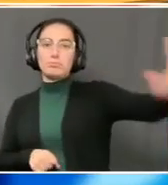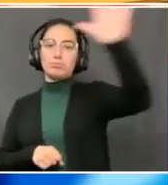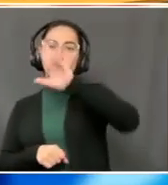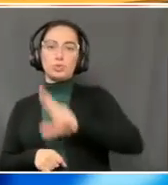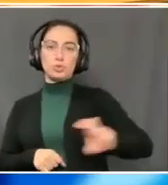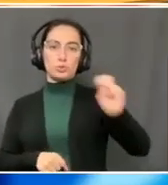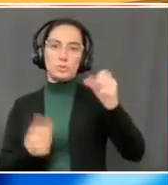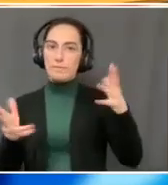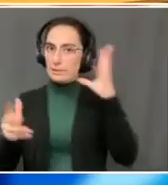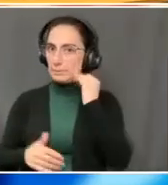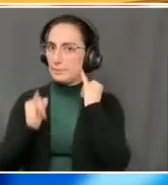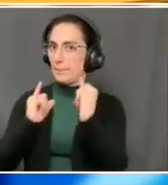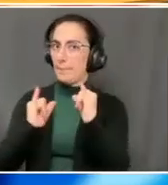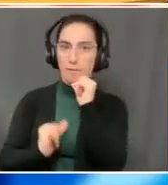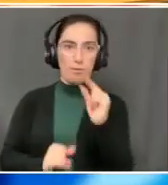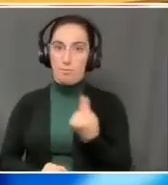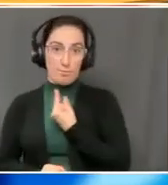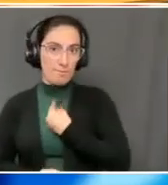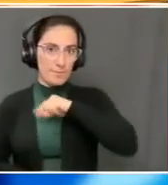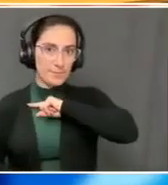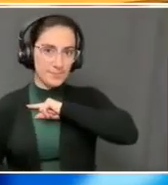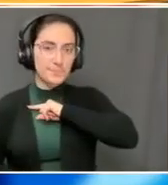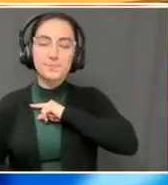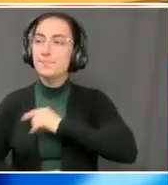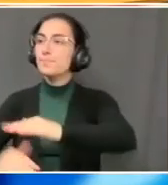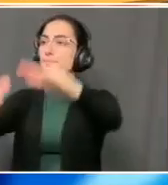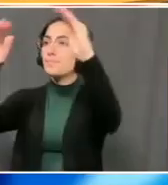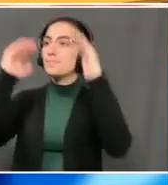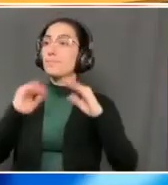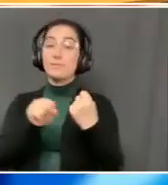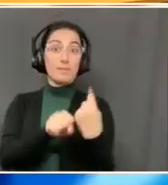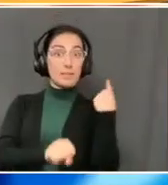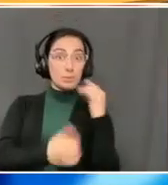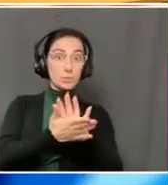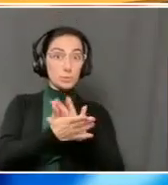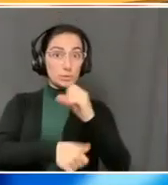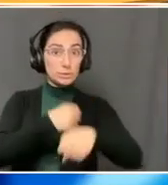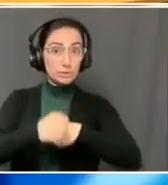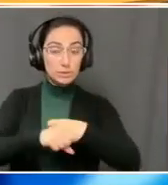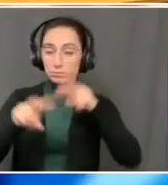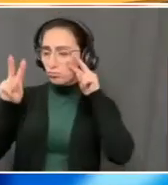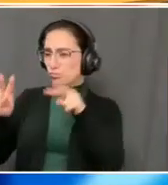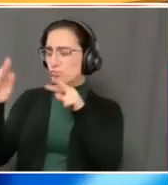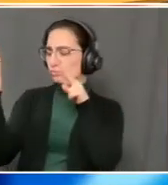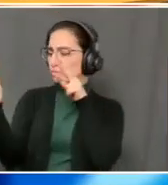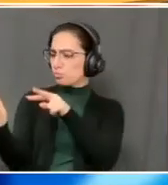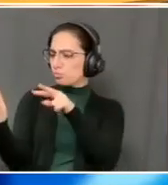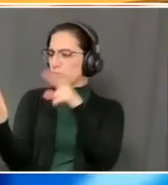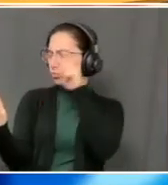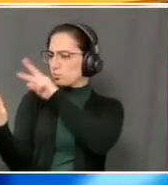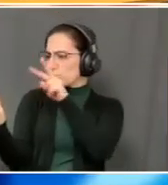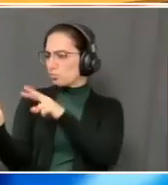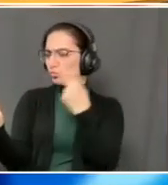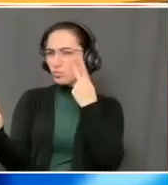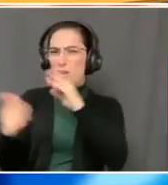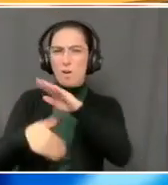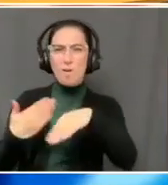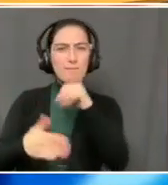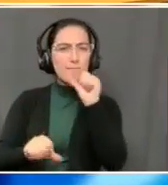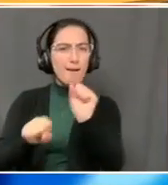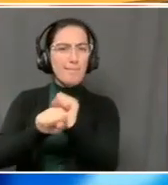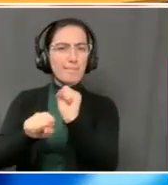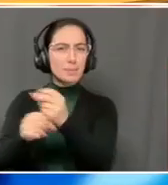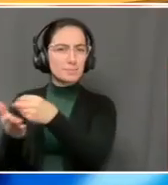Okay, so when we look at the last school year and we look at the non-labor expenditures, it was just